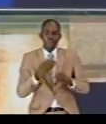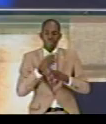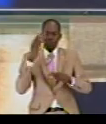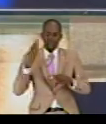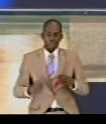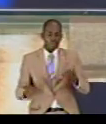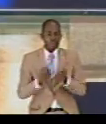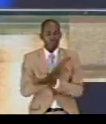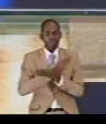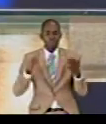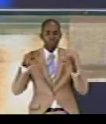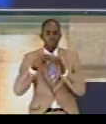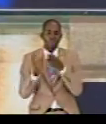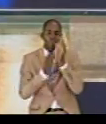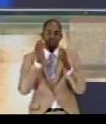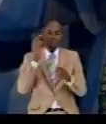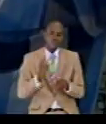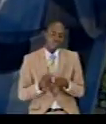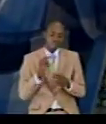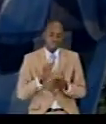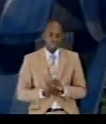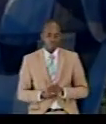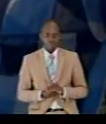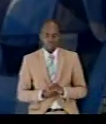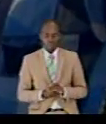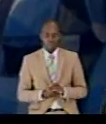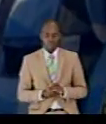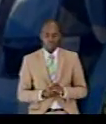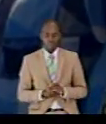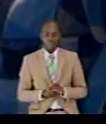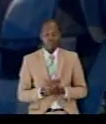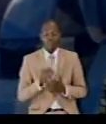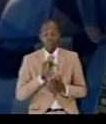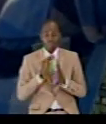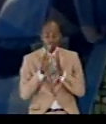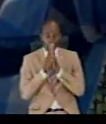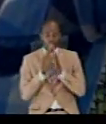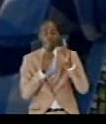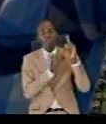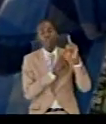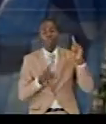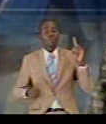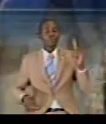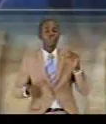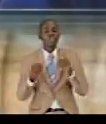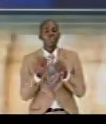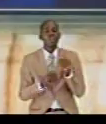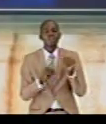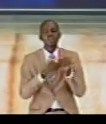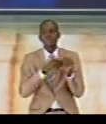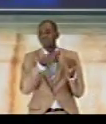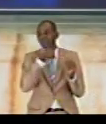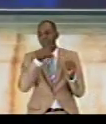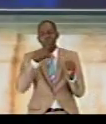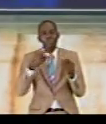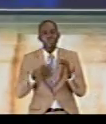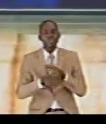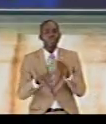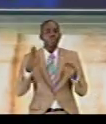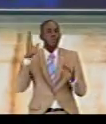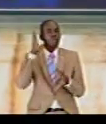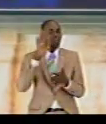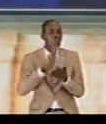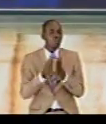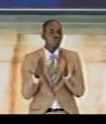destroyed in Jesus' name. I pray, Lord, every dry ground will